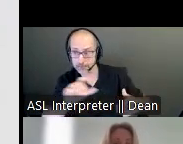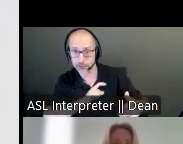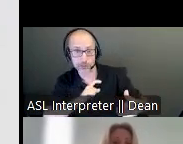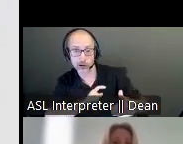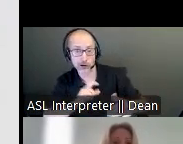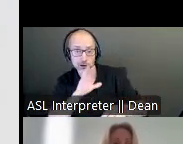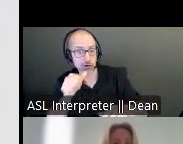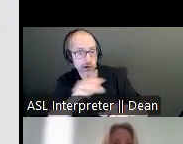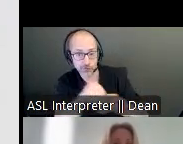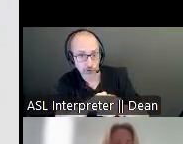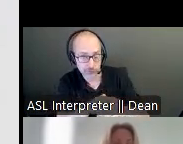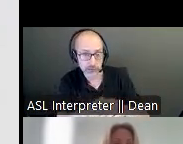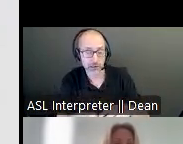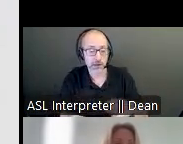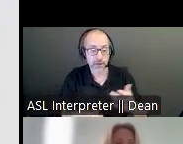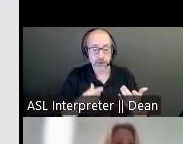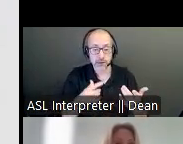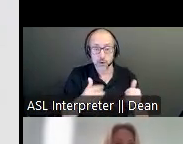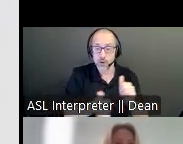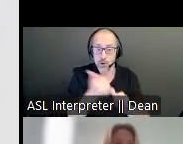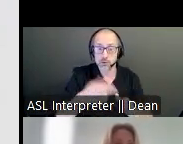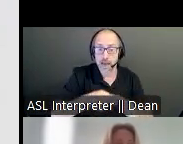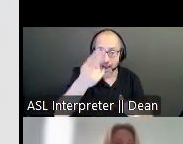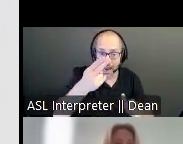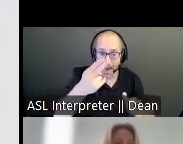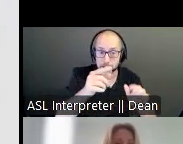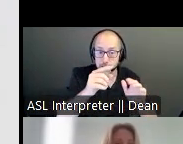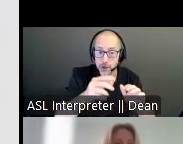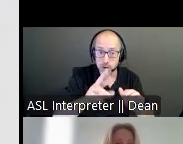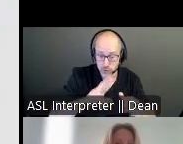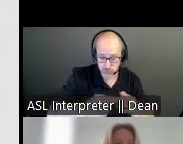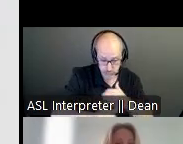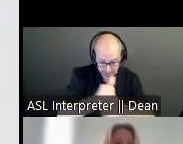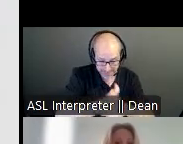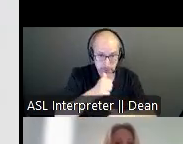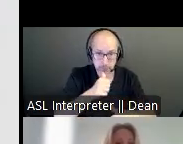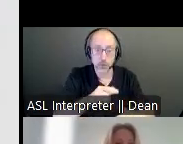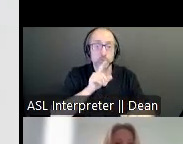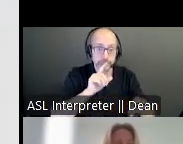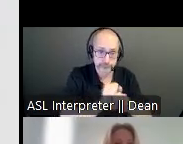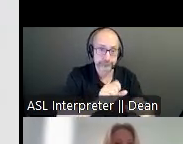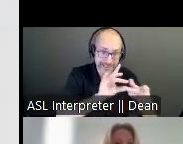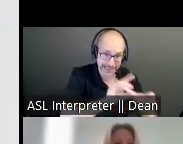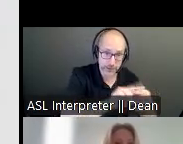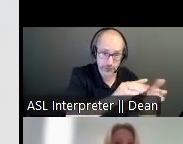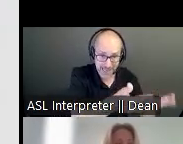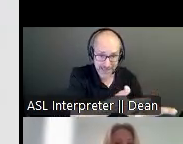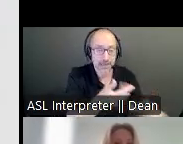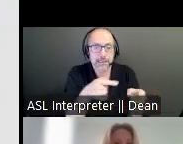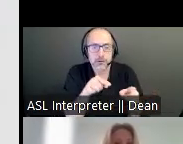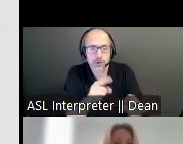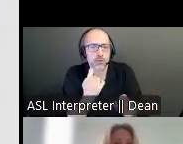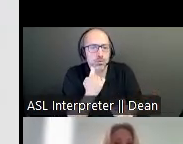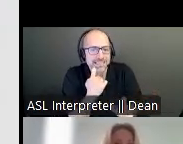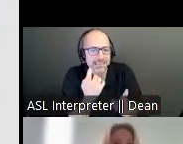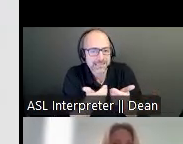part too is that the highest risk for lethality is usually during a recent separation and if there is